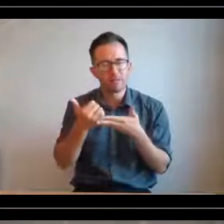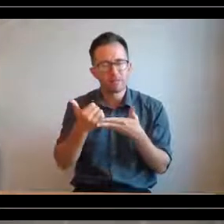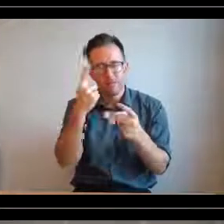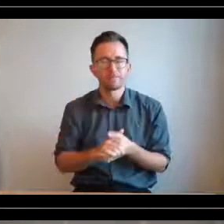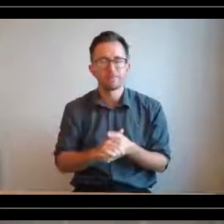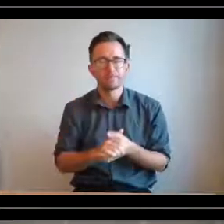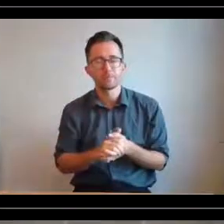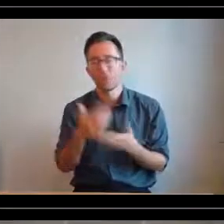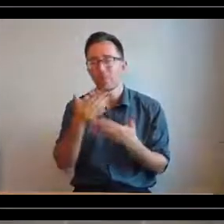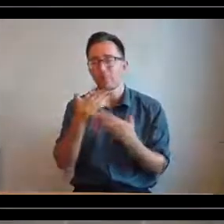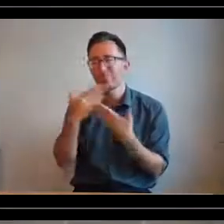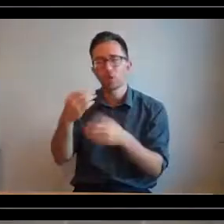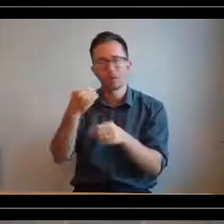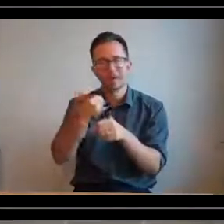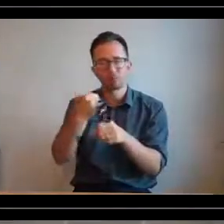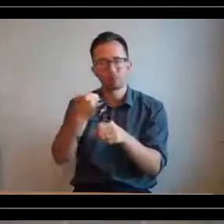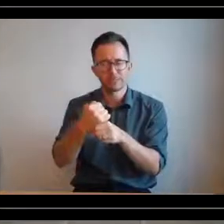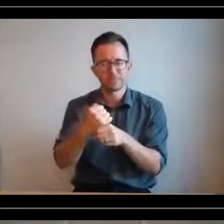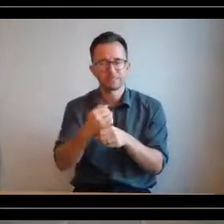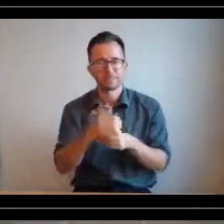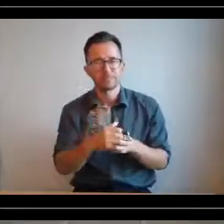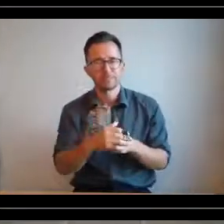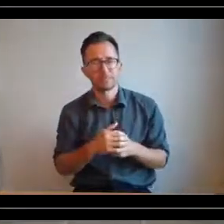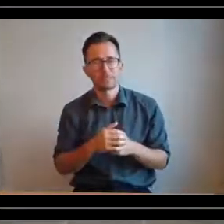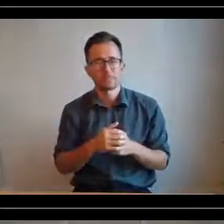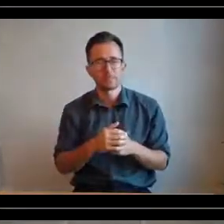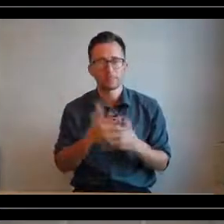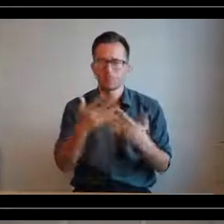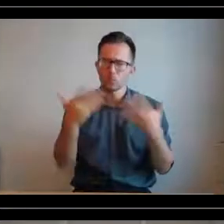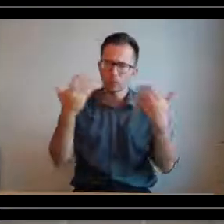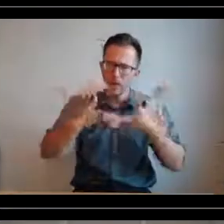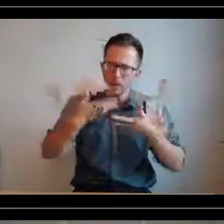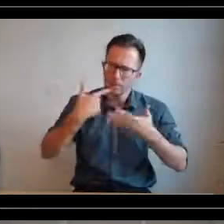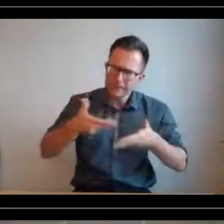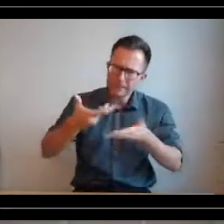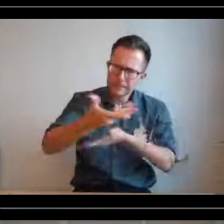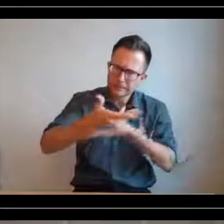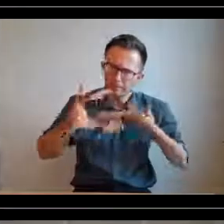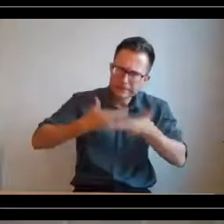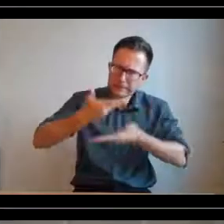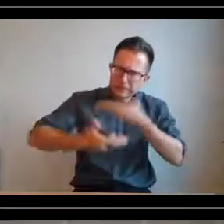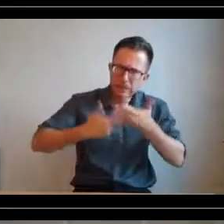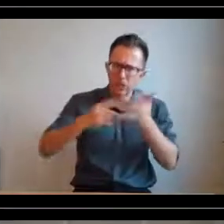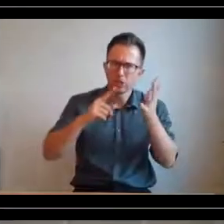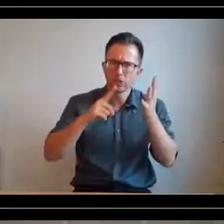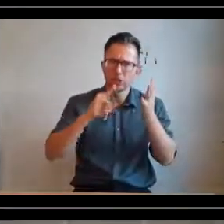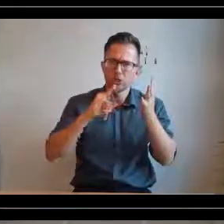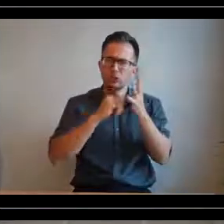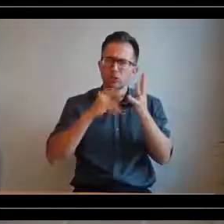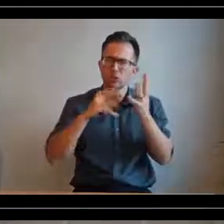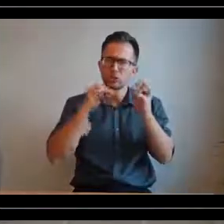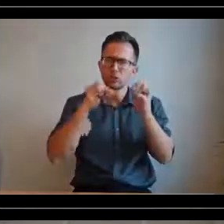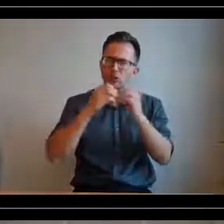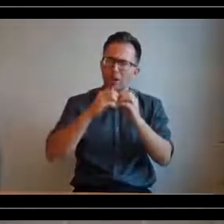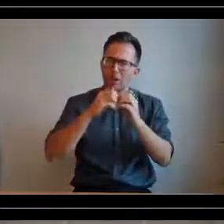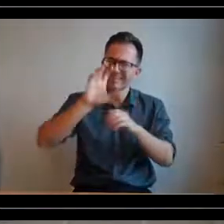We've heard quite a lot of talk about substations, power stations. Our questions come in. Gary, I don't know